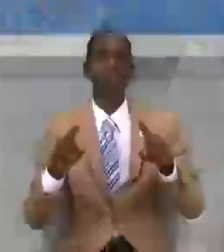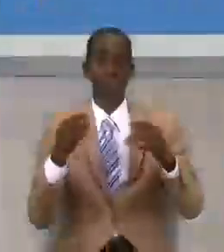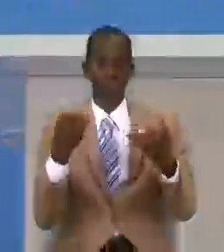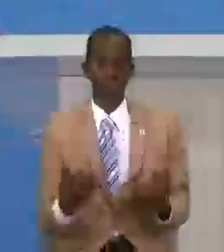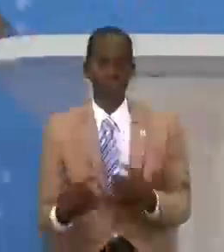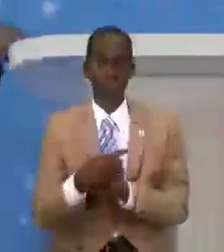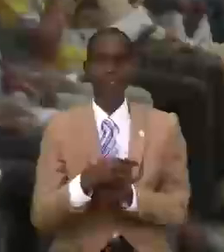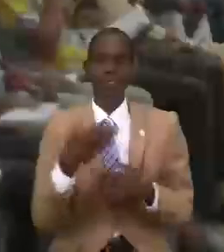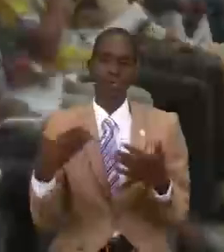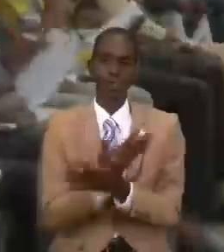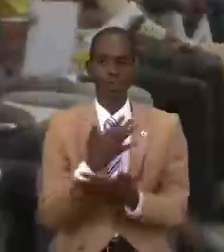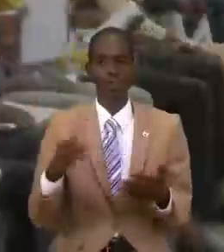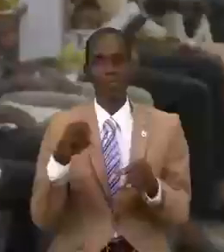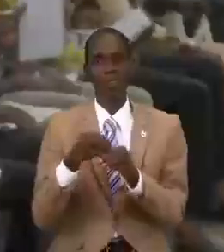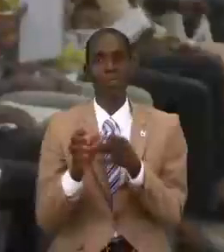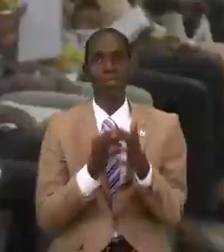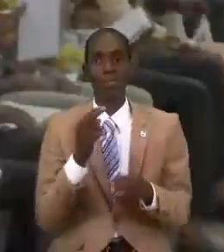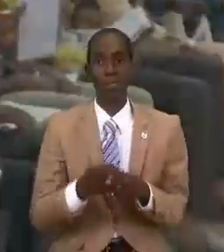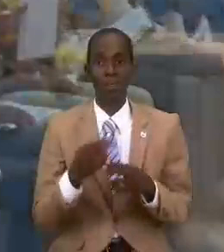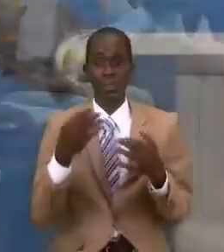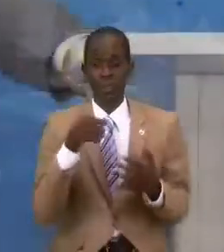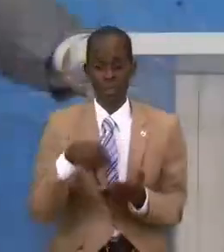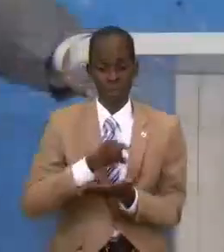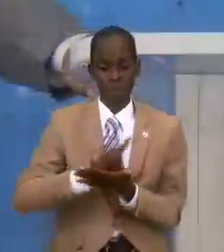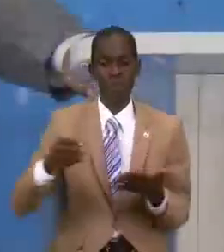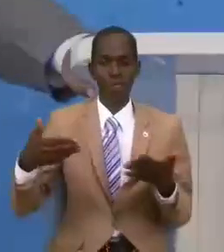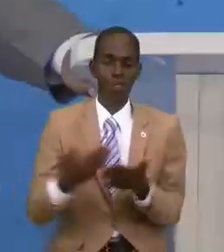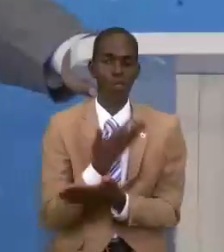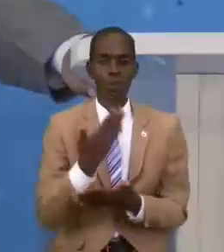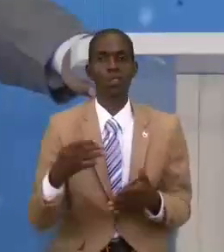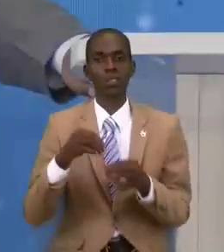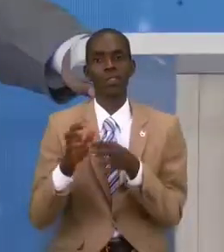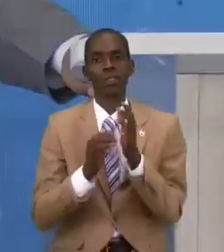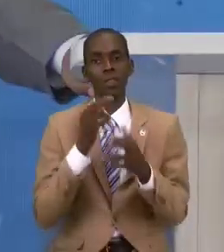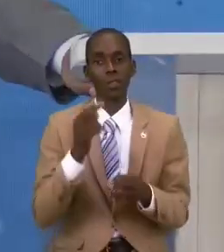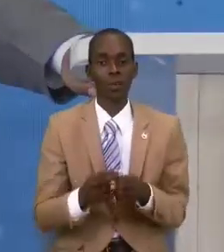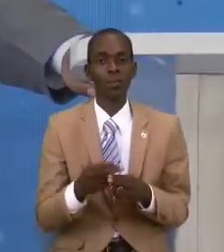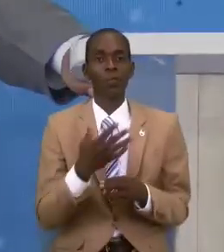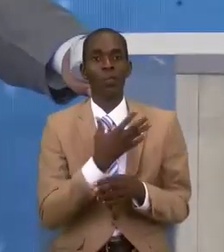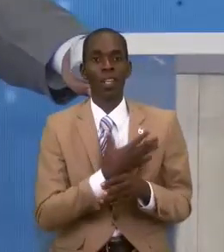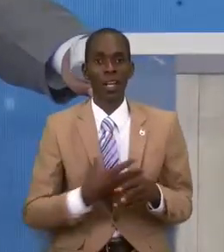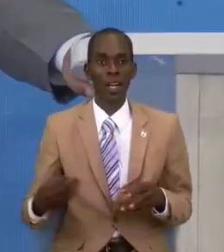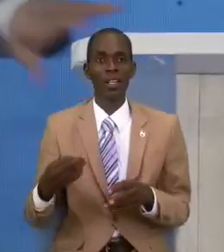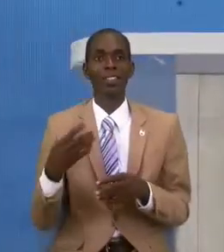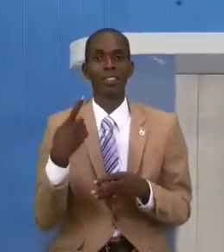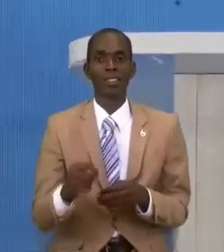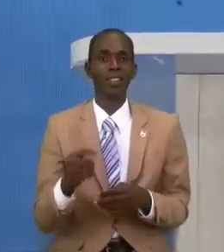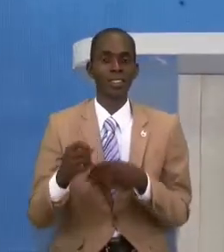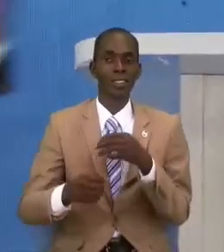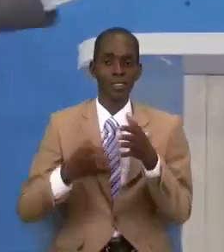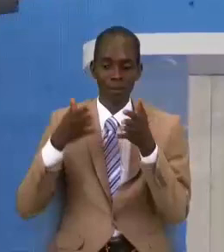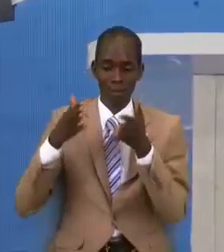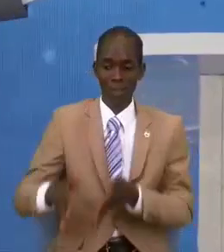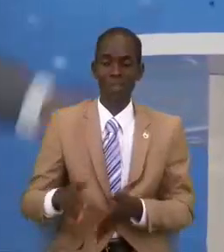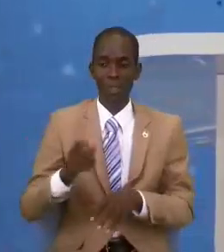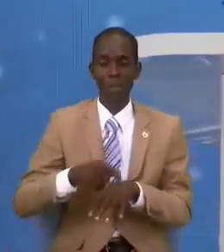new things. Amen. And the rest of the year for our lives, from day to day, from time to time, from month to month,